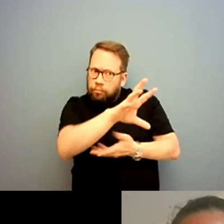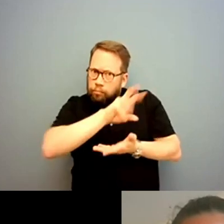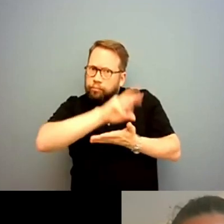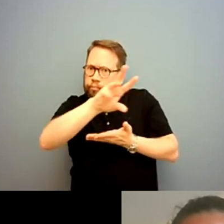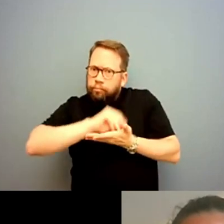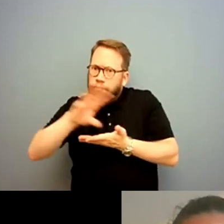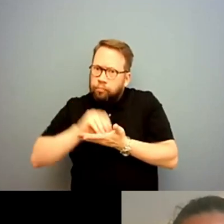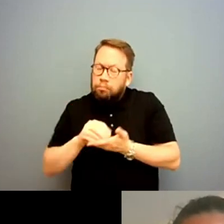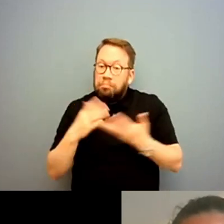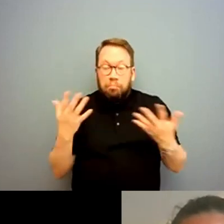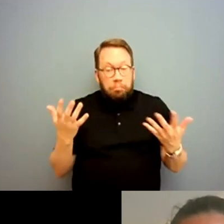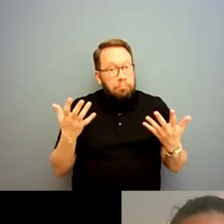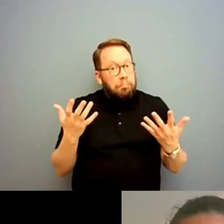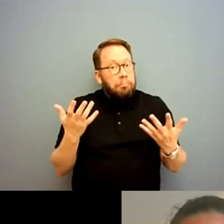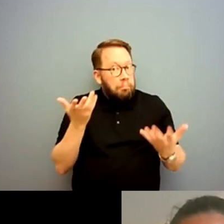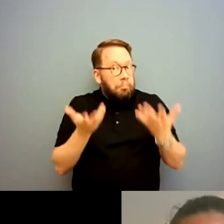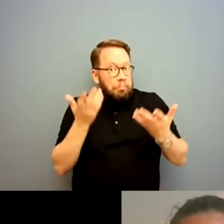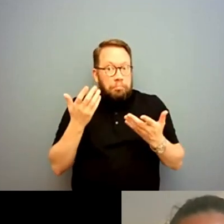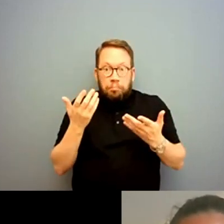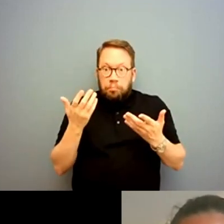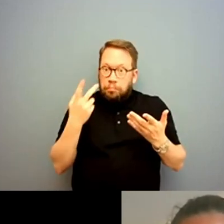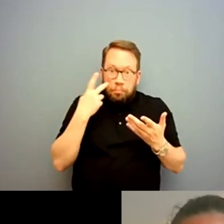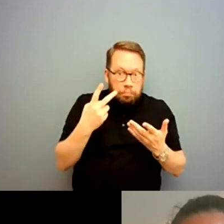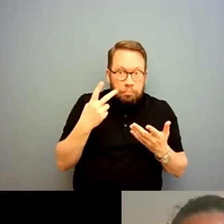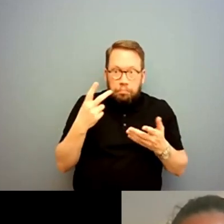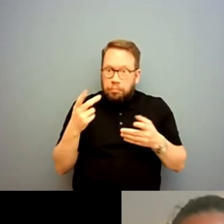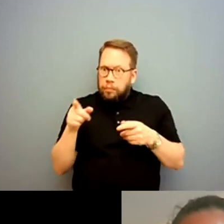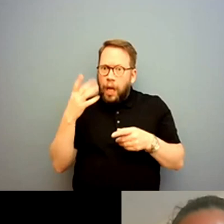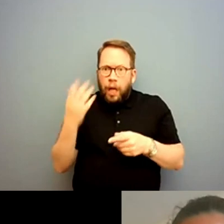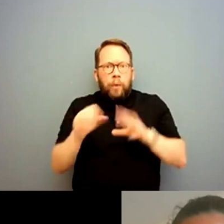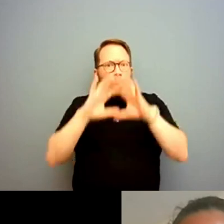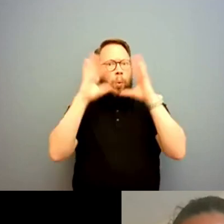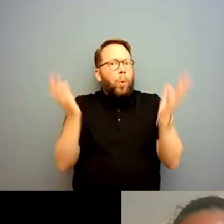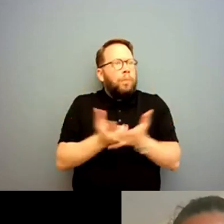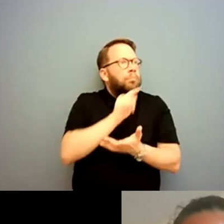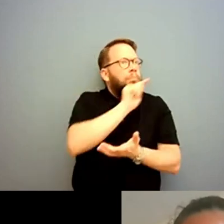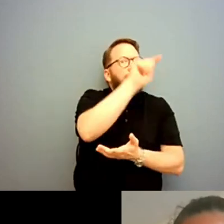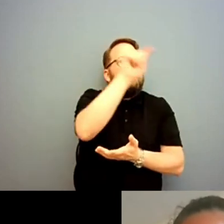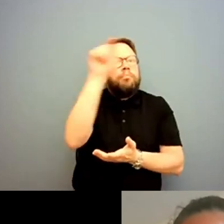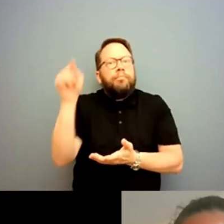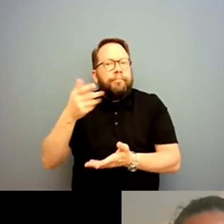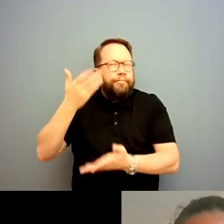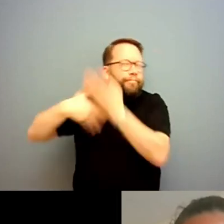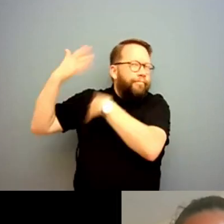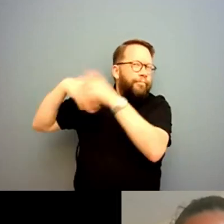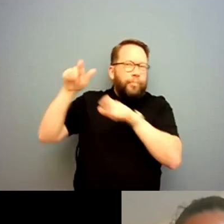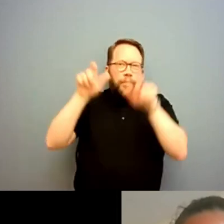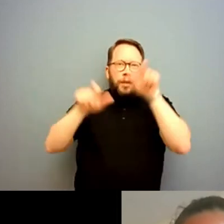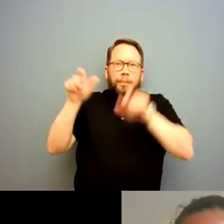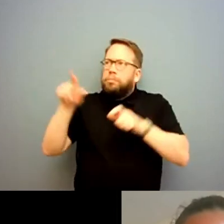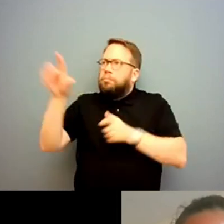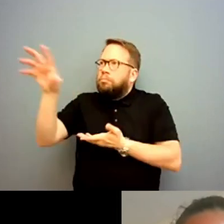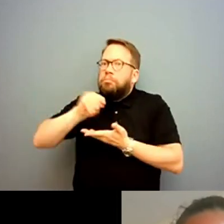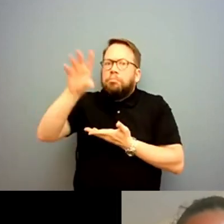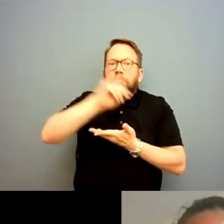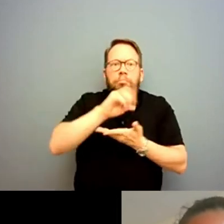there. Should I just add that many years ago, wearing a different hat, I drafted my